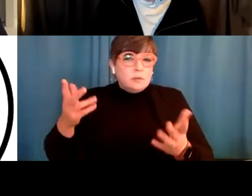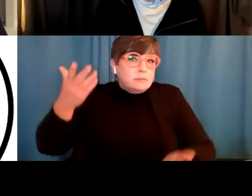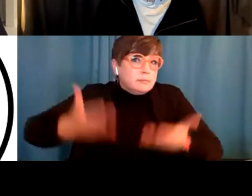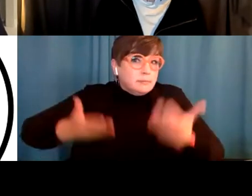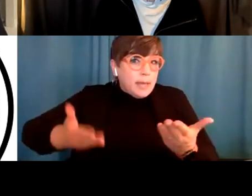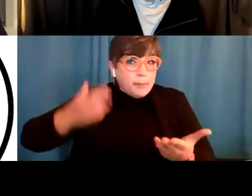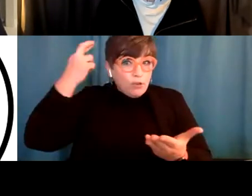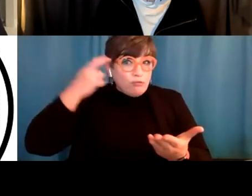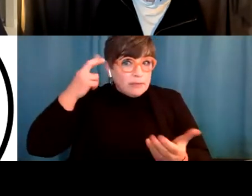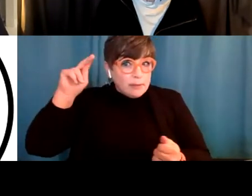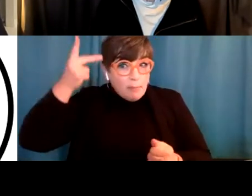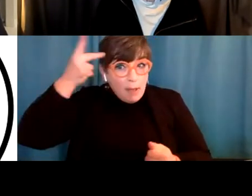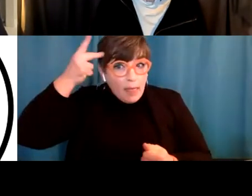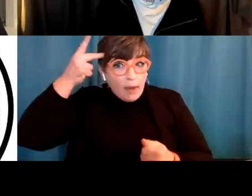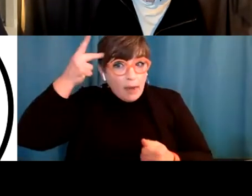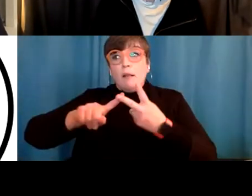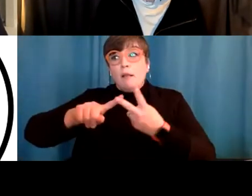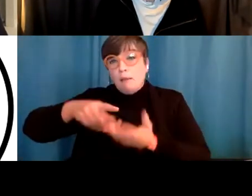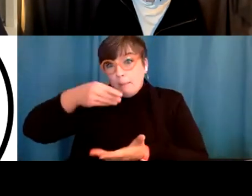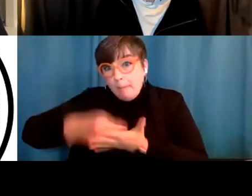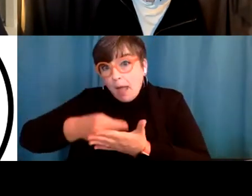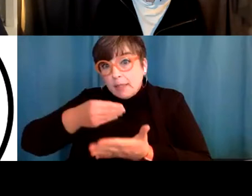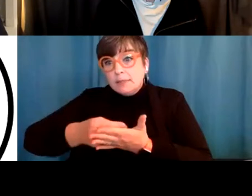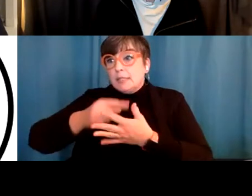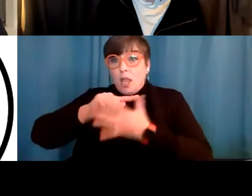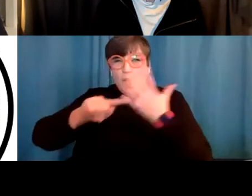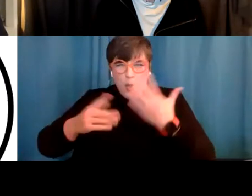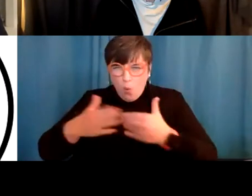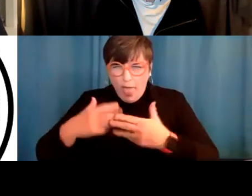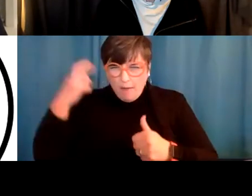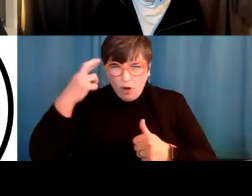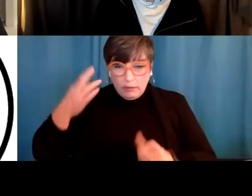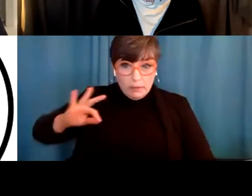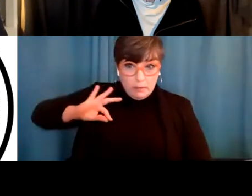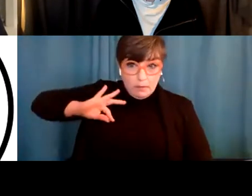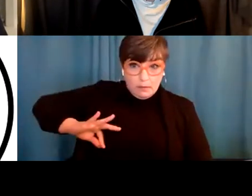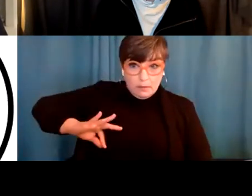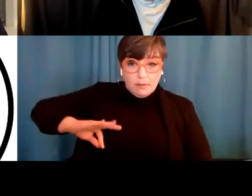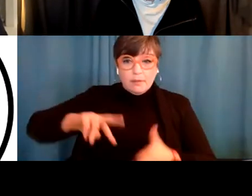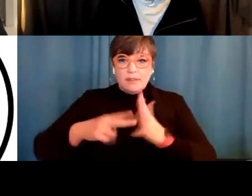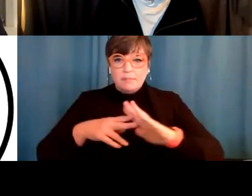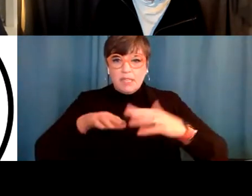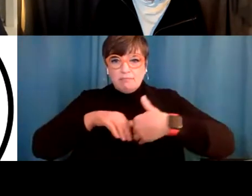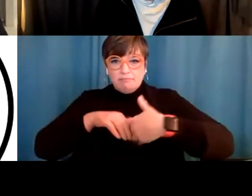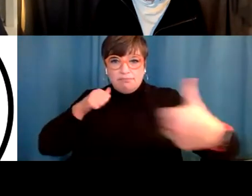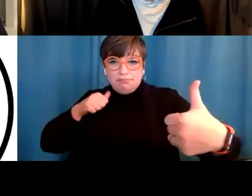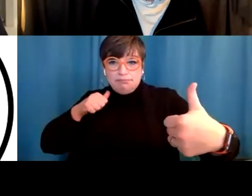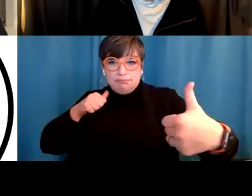or other gain, right, want to keep us separate, want to keep us distinct, want to keep us apart, want to keep us compartmentalized, and to